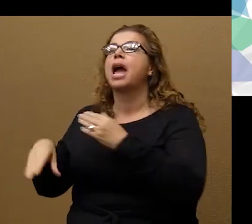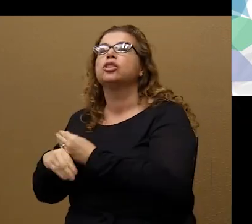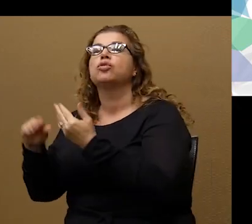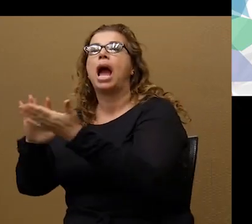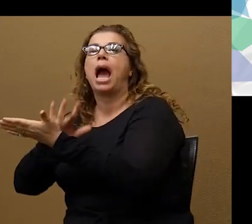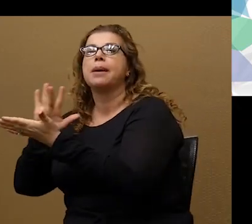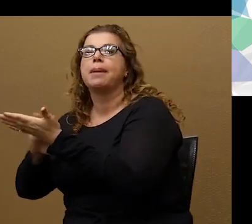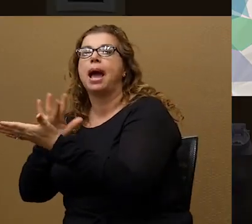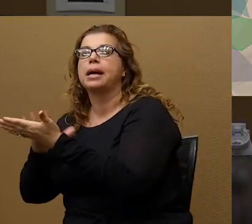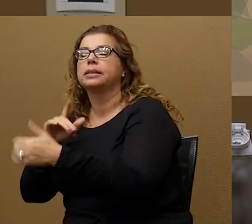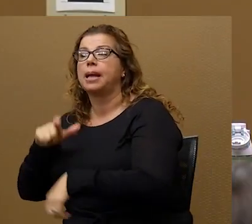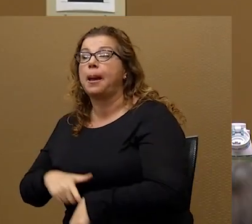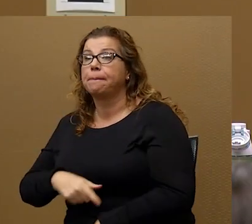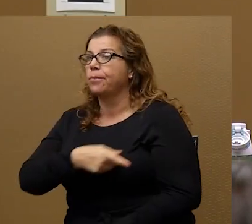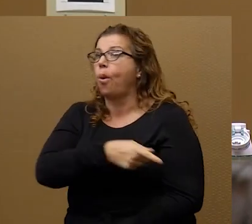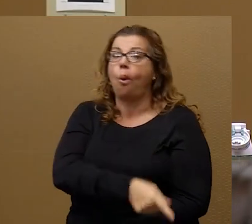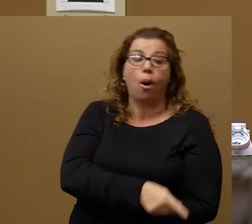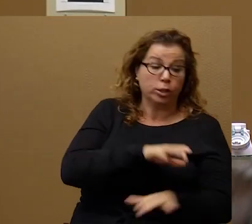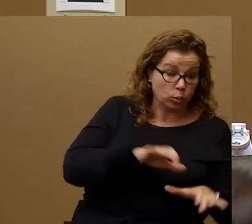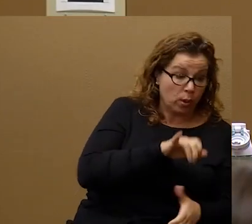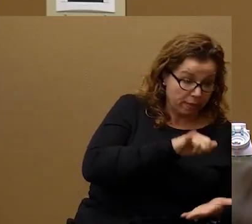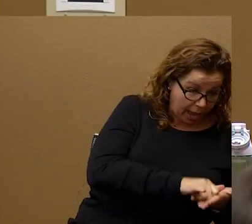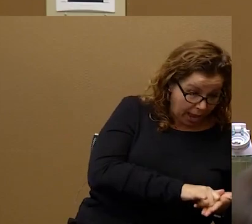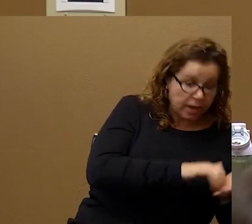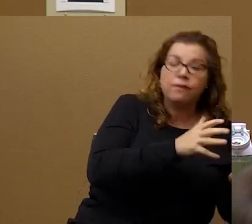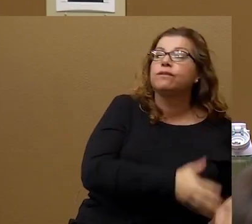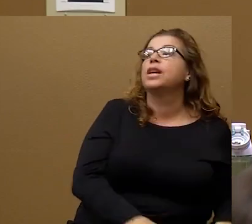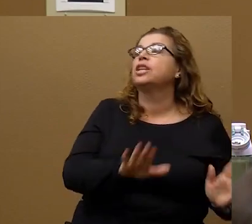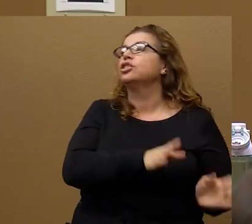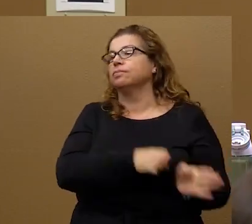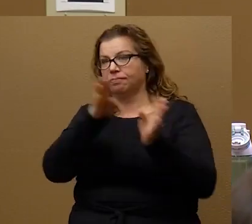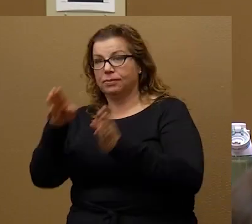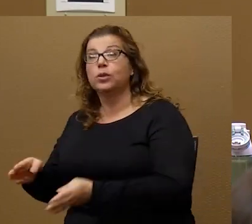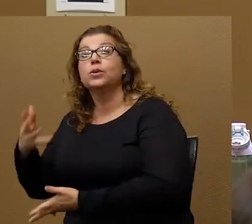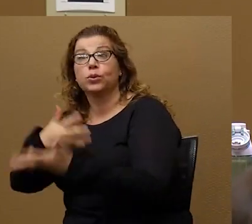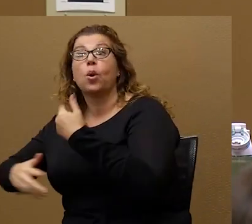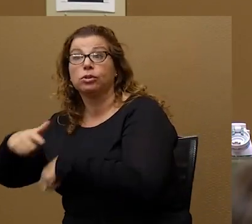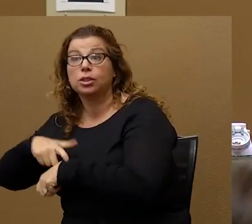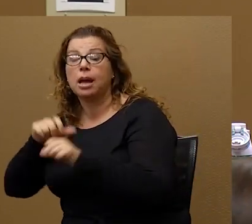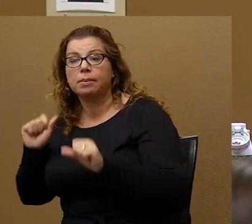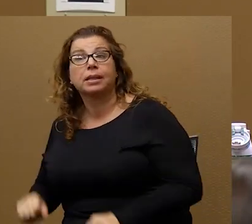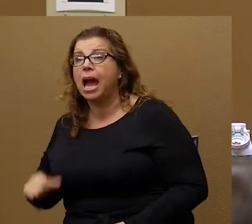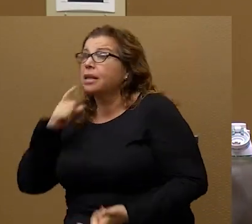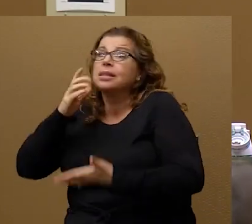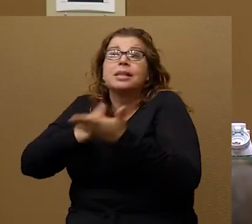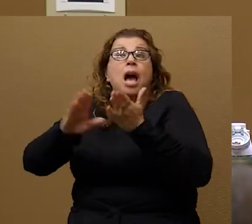kids just want to talk, and that's all they need to be reinforced.